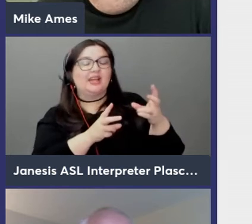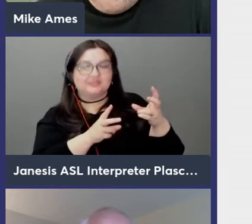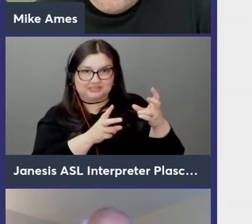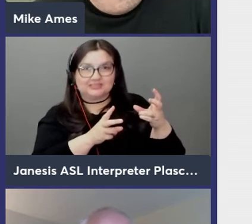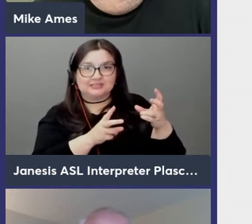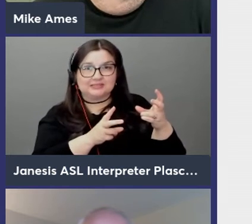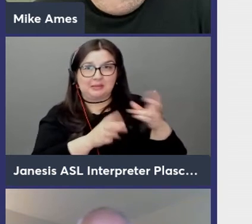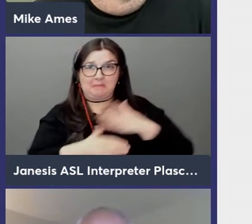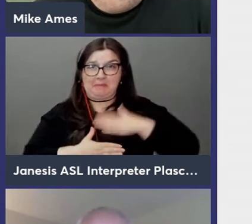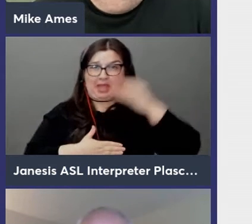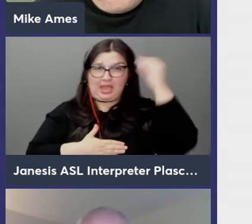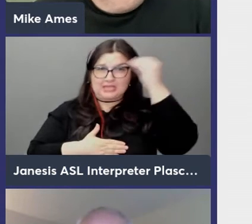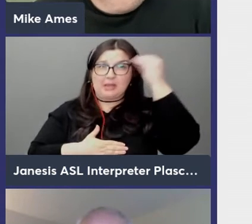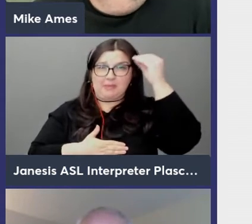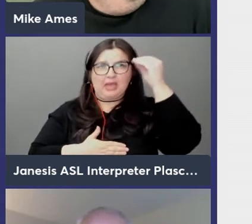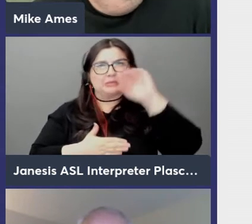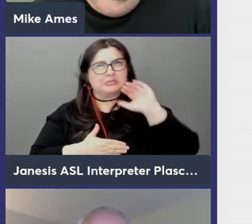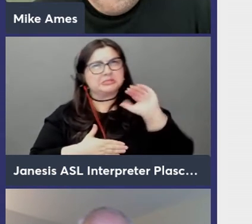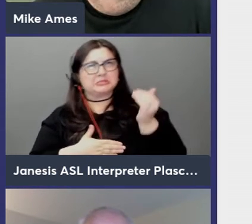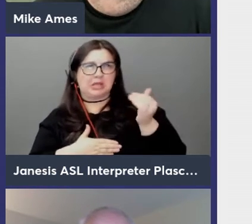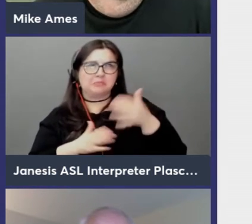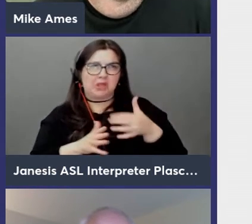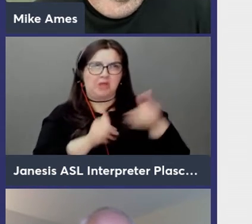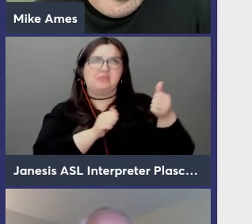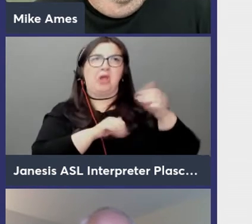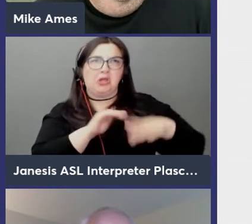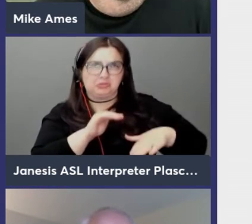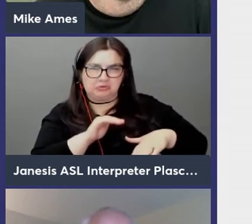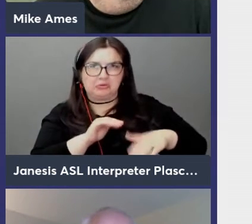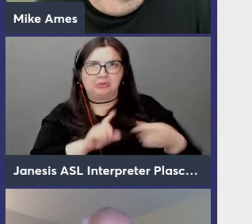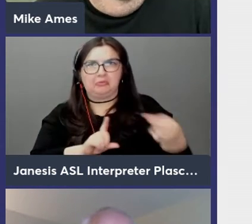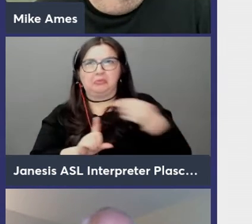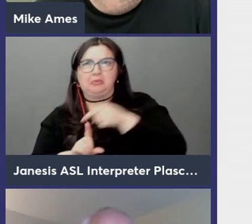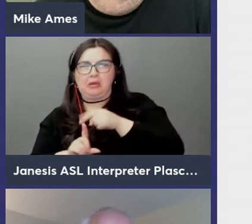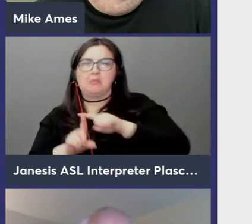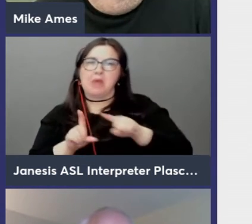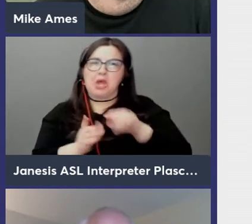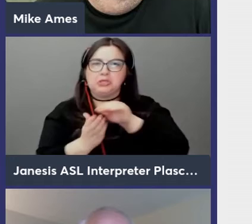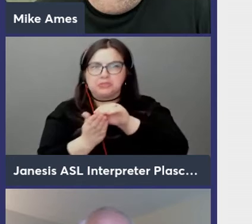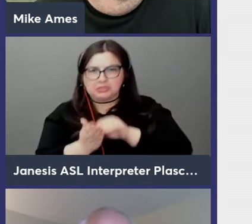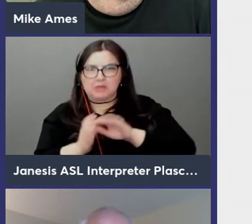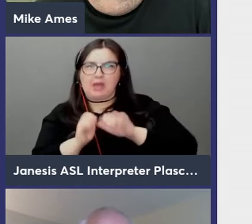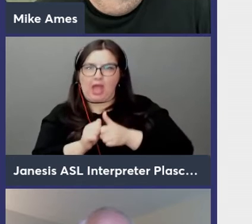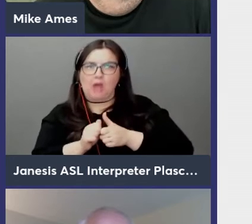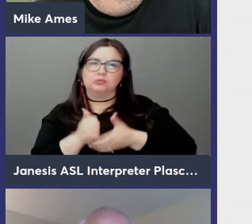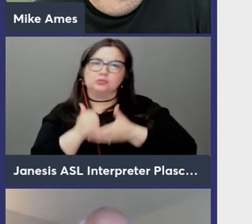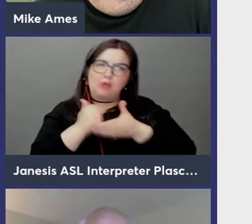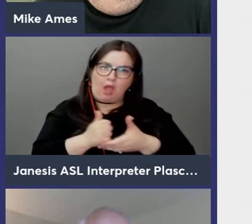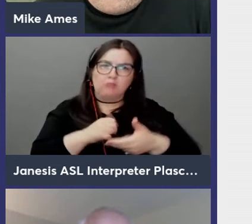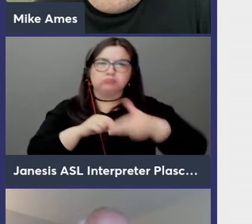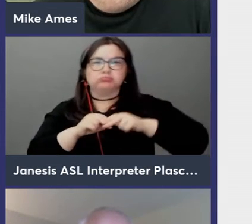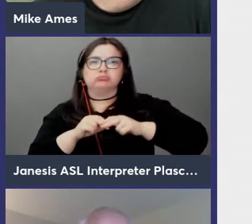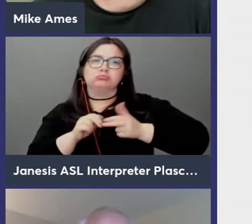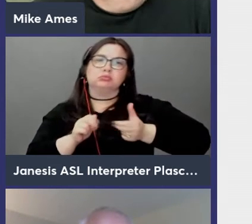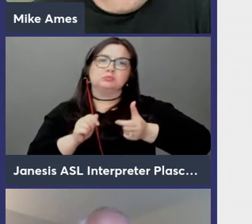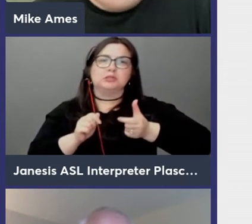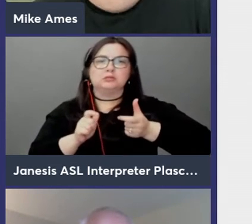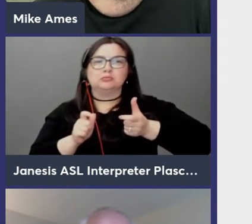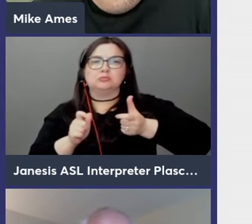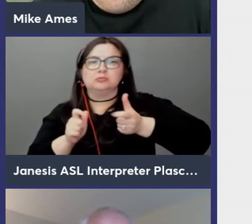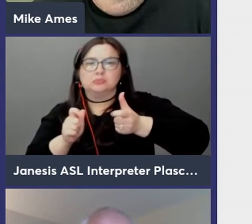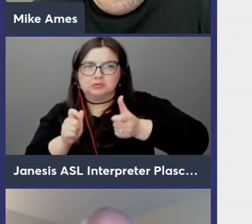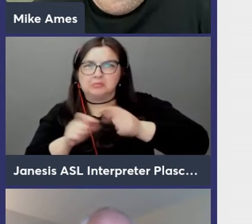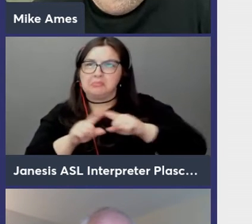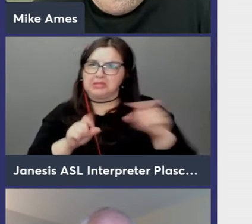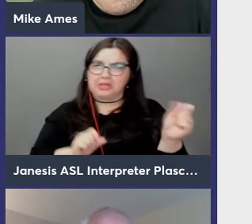in my opinion, seems to be a little bit faster, but we have some documentation on how to speed things up as well. Yeah.